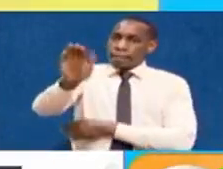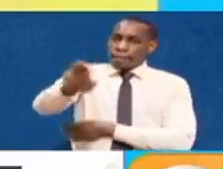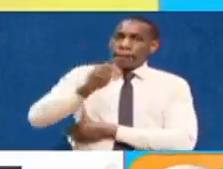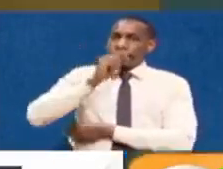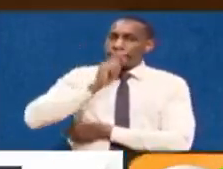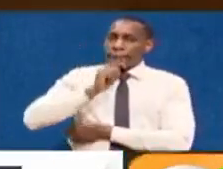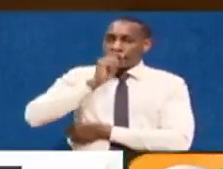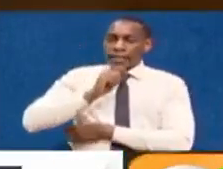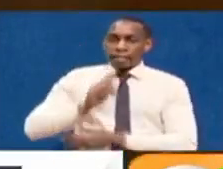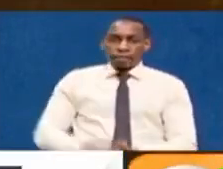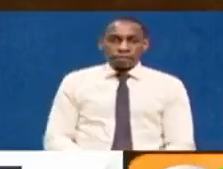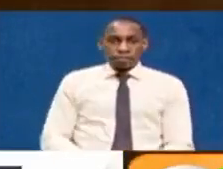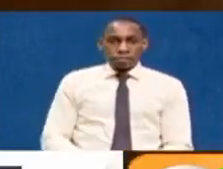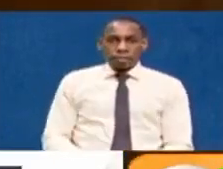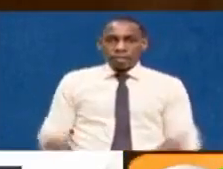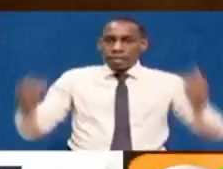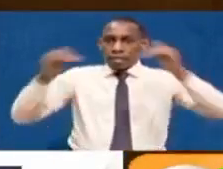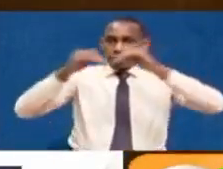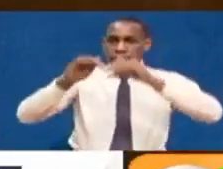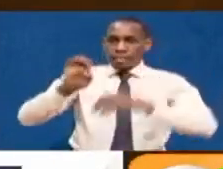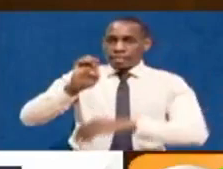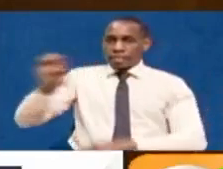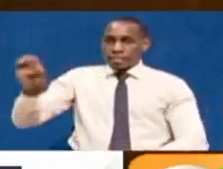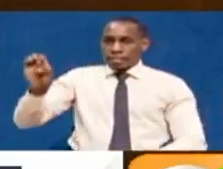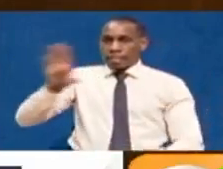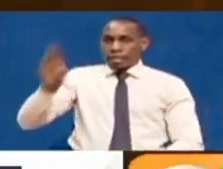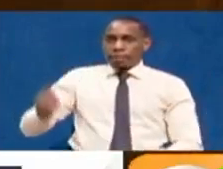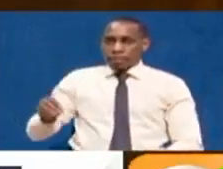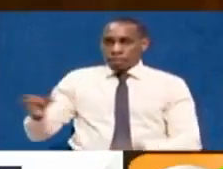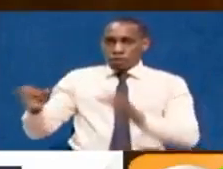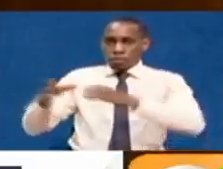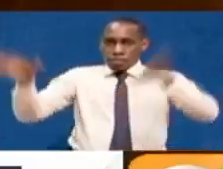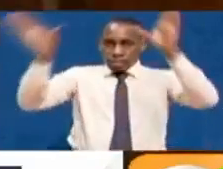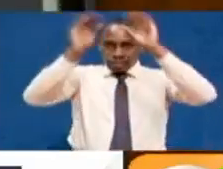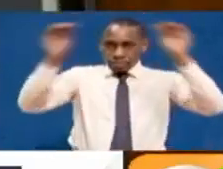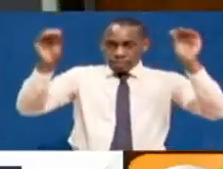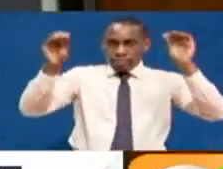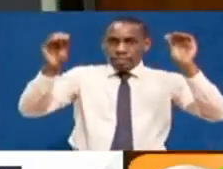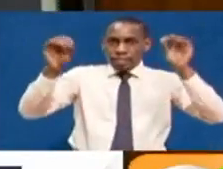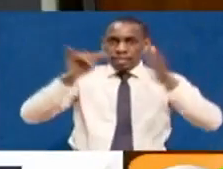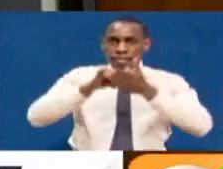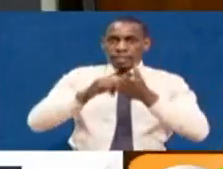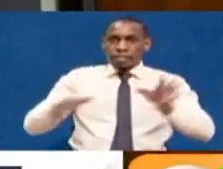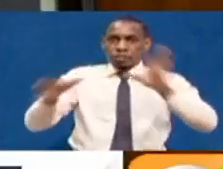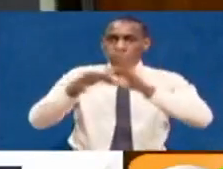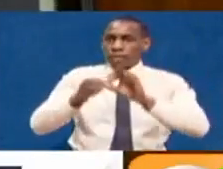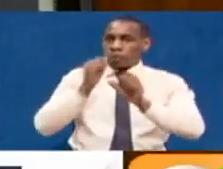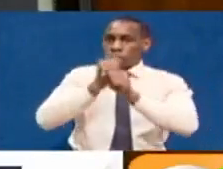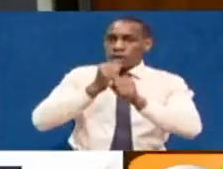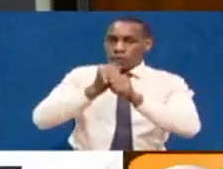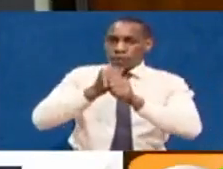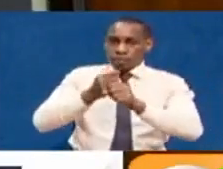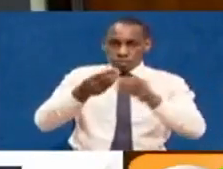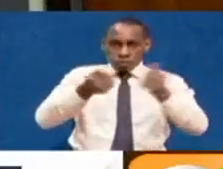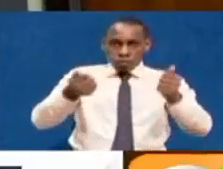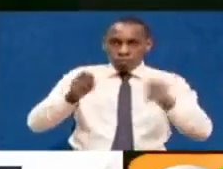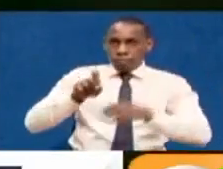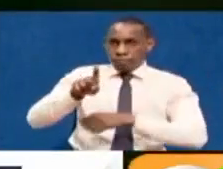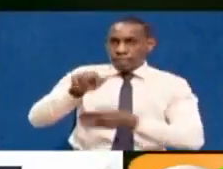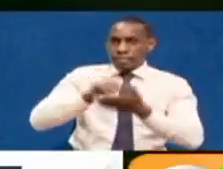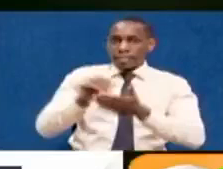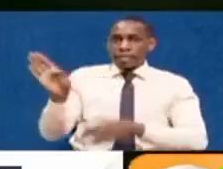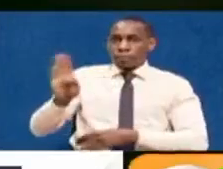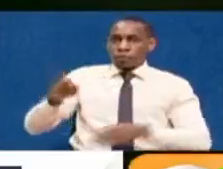to Tanzania. A meeting of East African community heads of state held to ensure a coordinated response to the virus